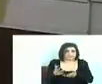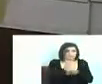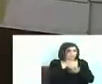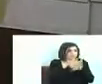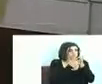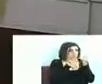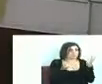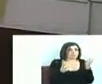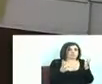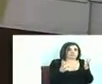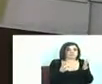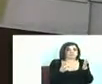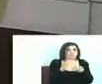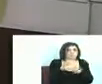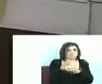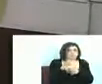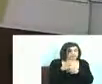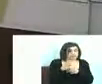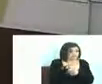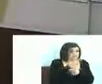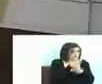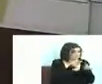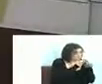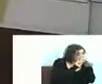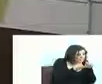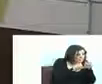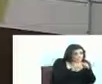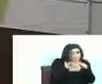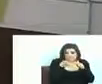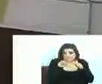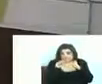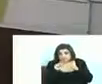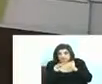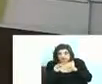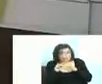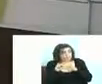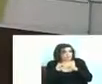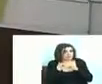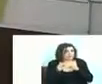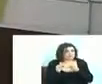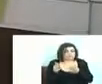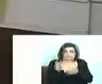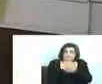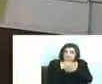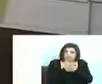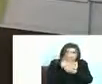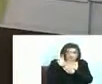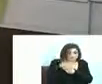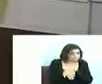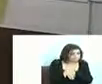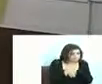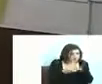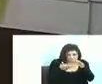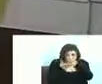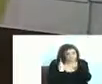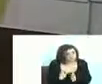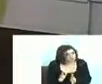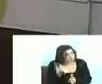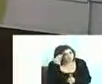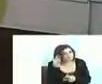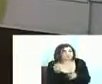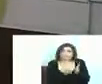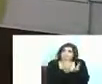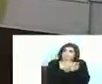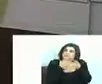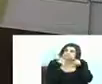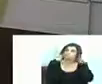of mustard seeds and I can gather up as much yeast as I want. And I can't yell at it and make the yeast and the loaf rise as a baker. I know, sometimes it works.